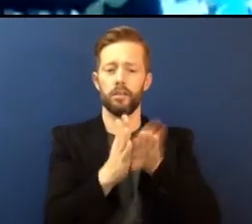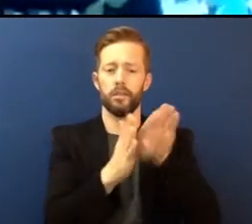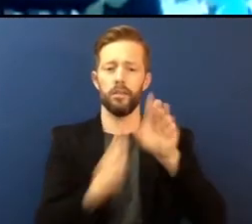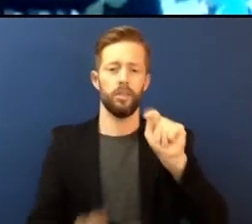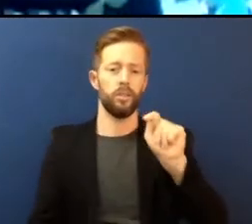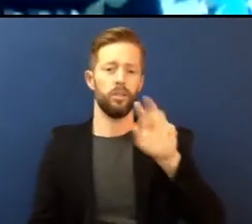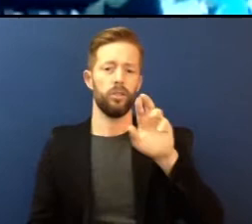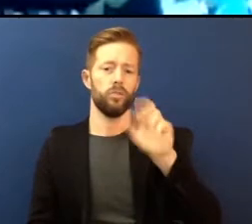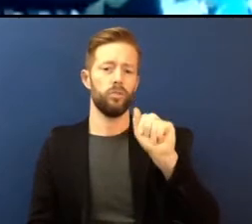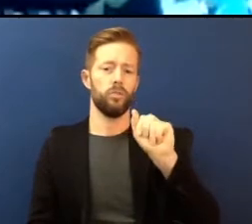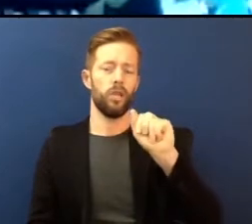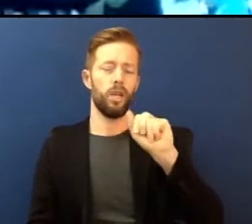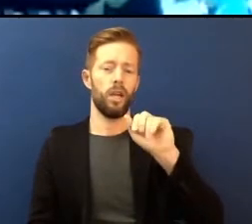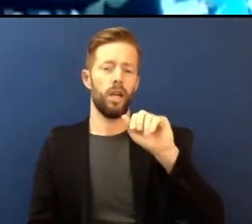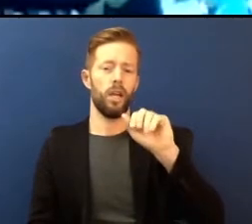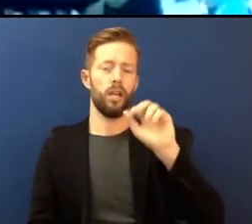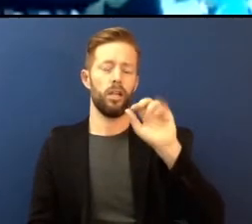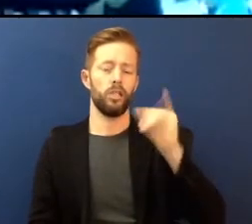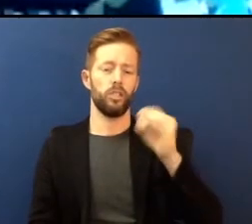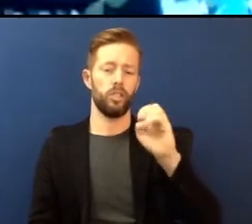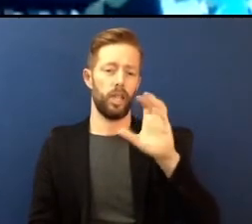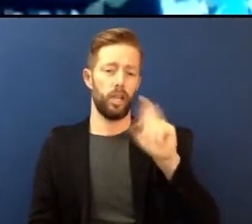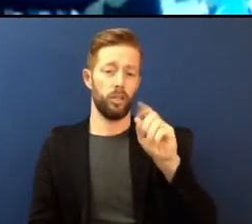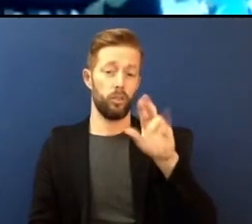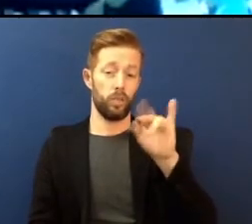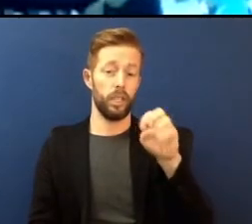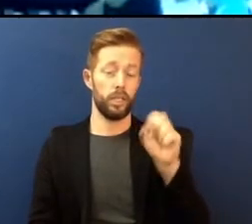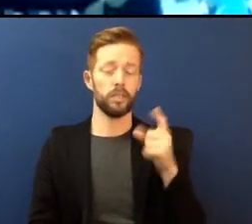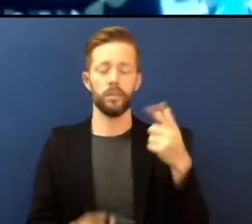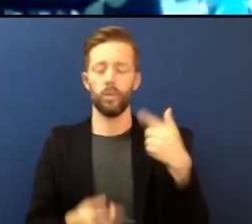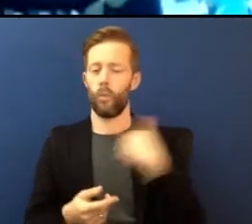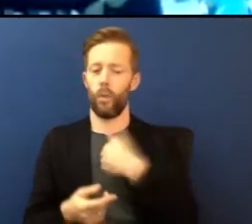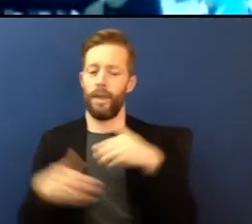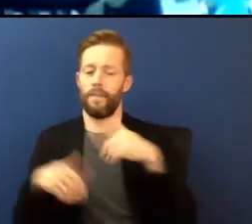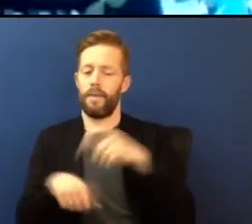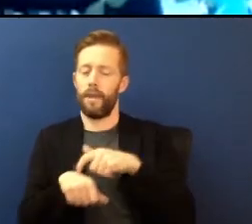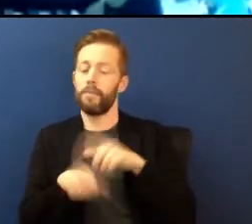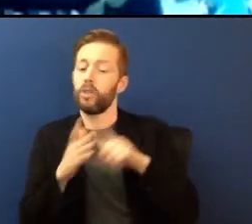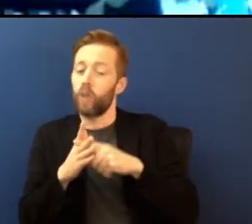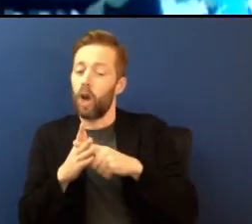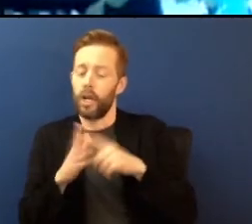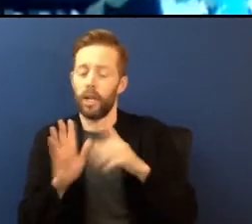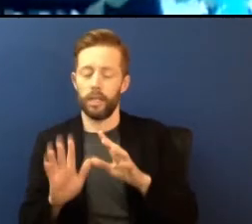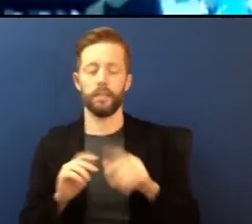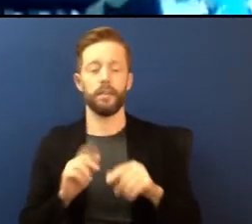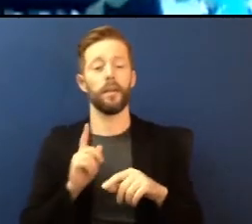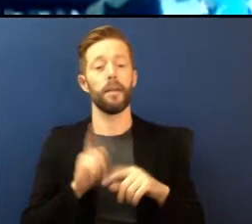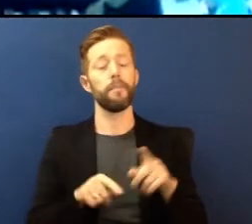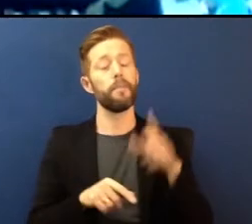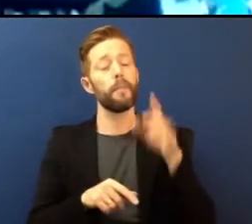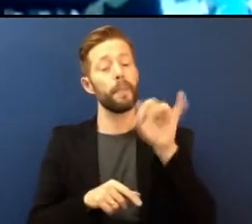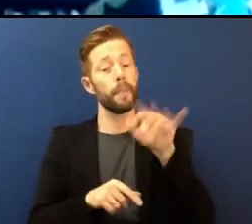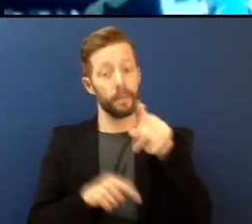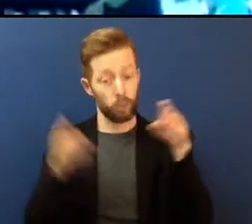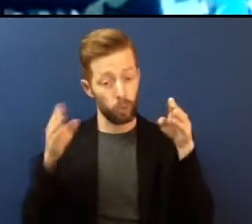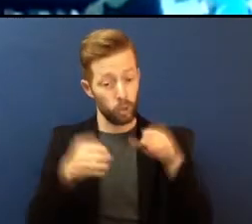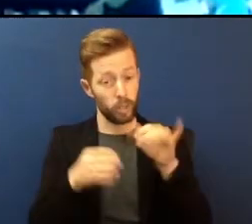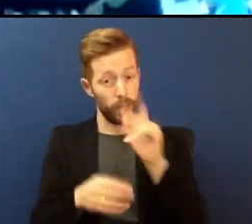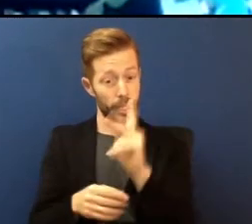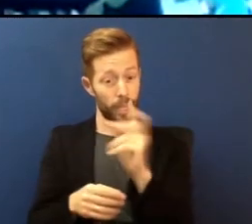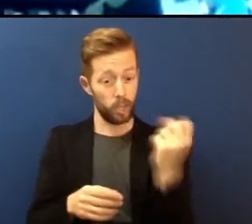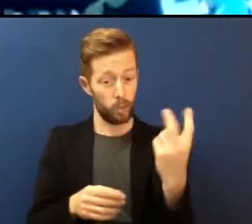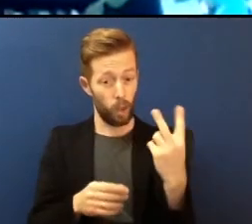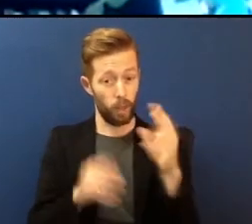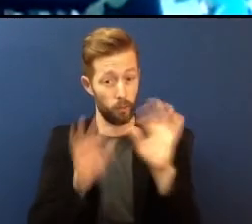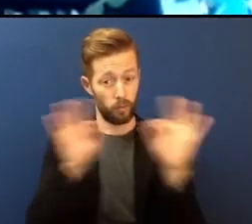haven't really had the time to do that as yet, although we're beginning to work on that. If you actually look at the K-12